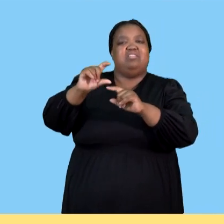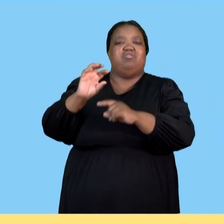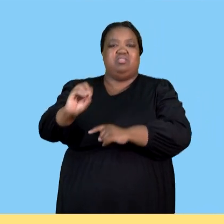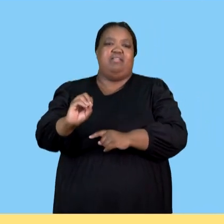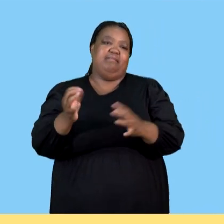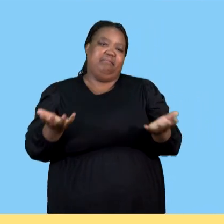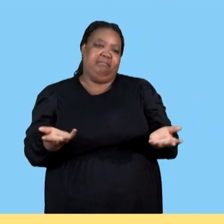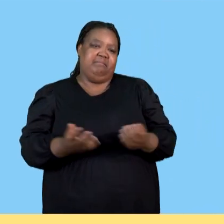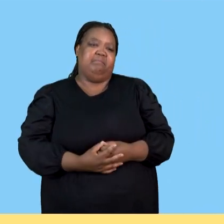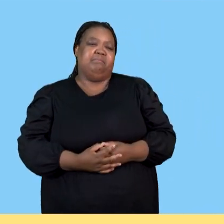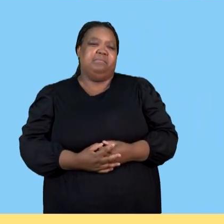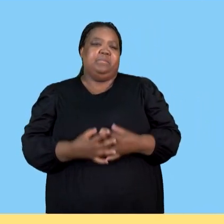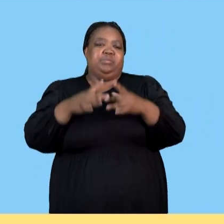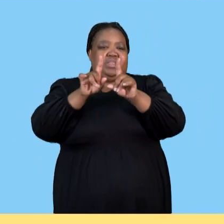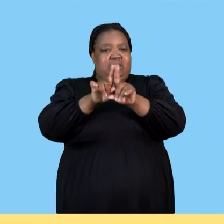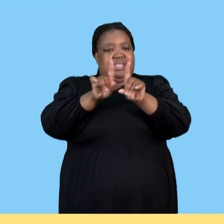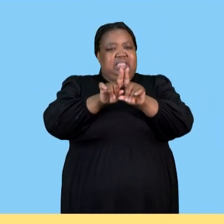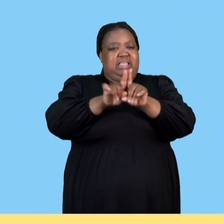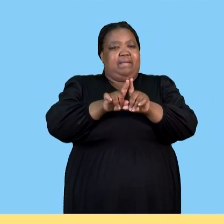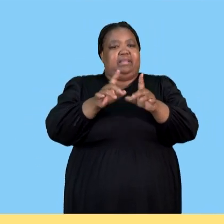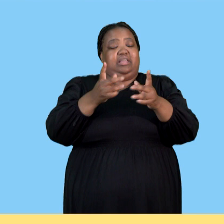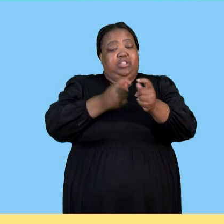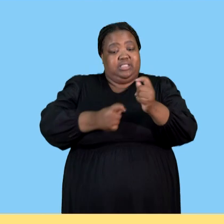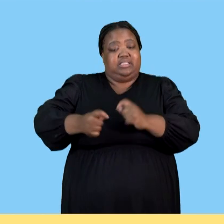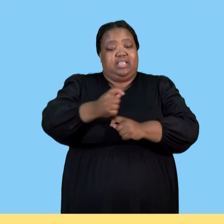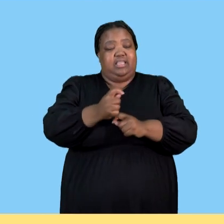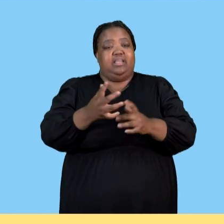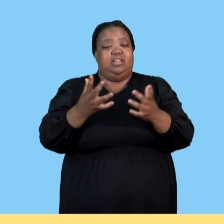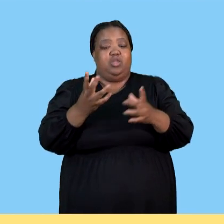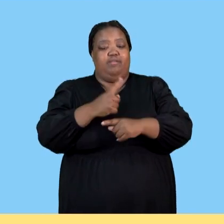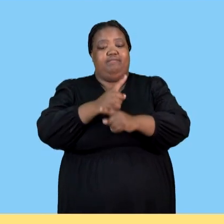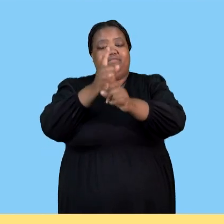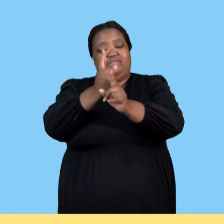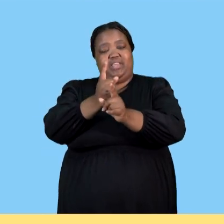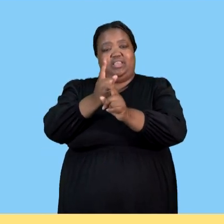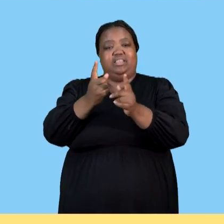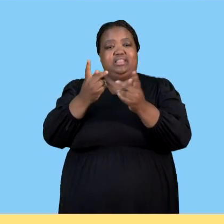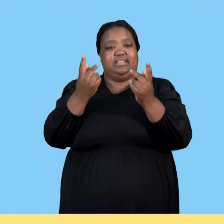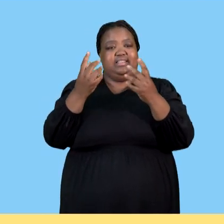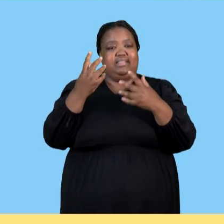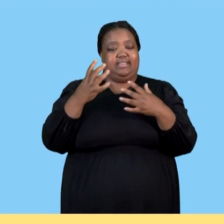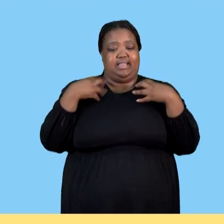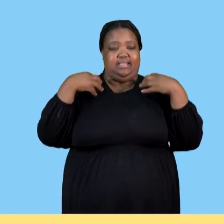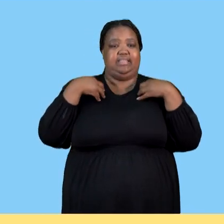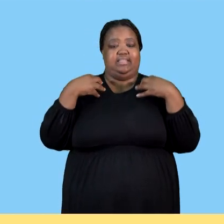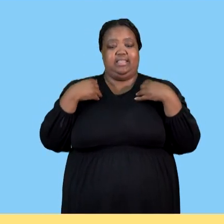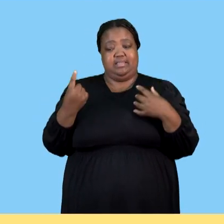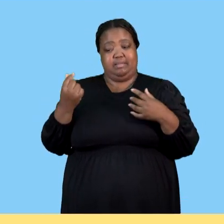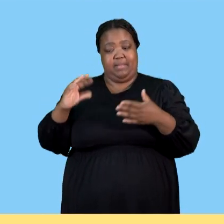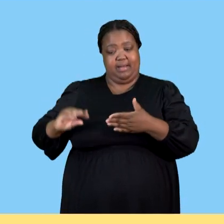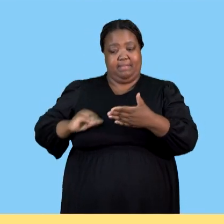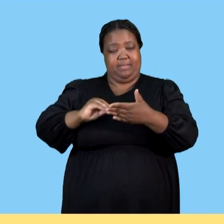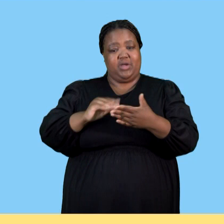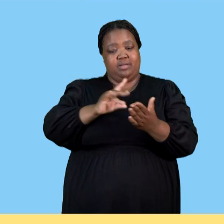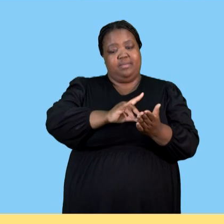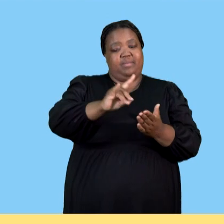matures. Sale of fixed assets, when we sell fixed assets, then that money we record it